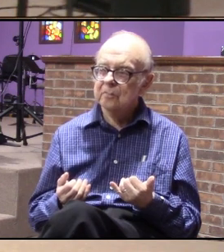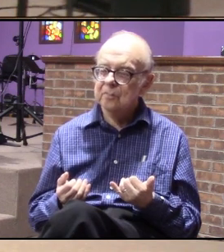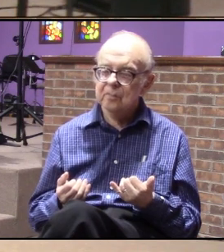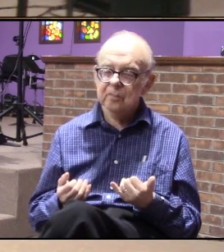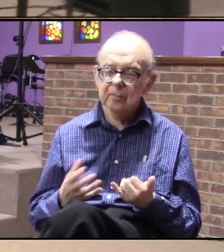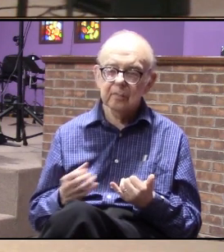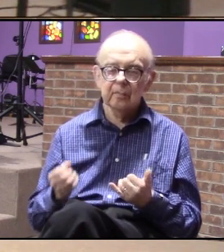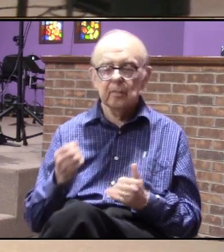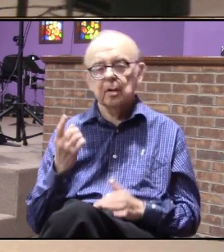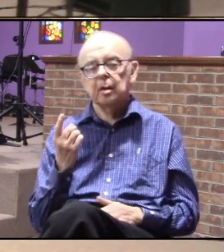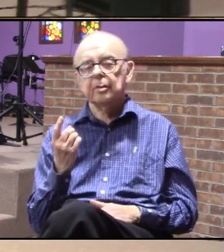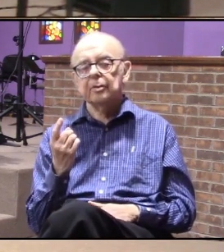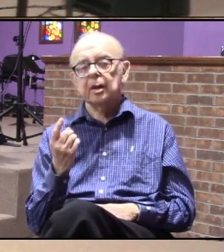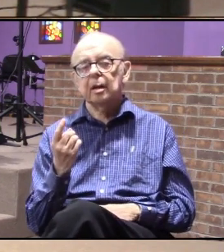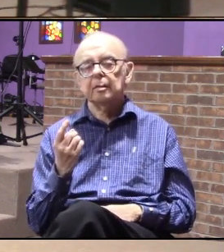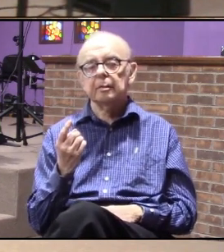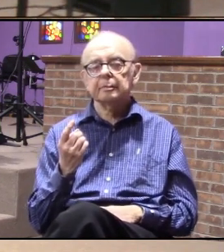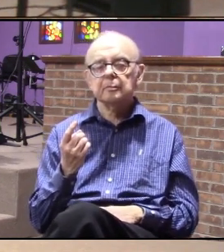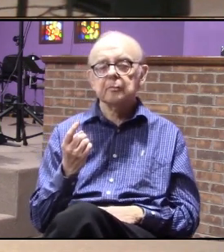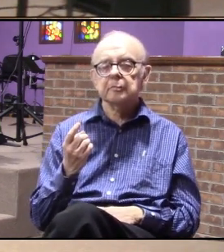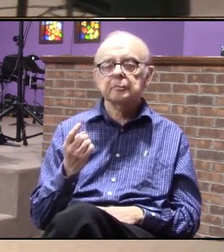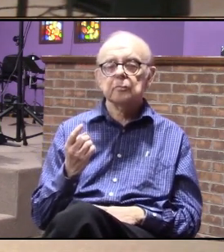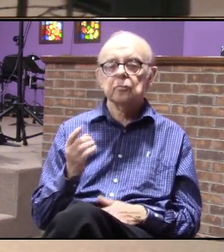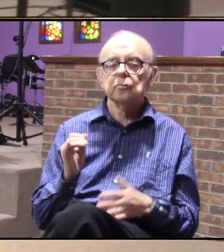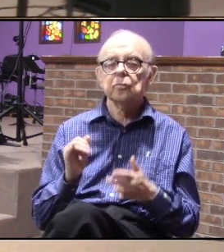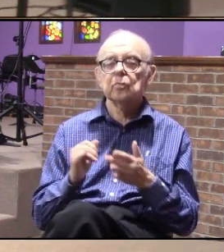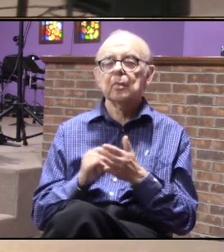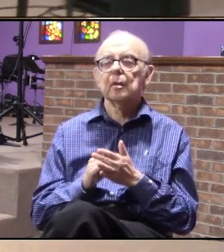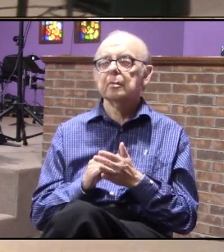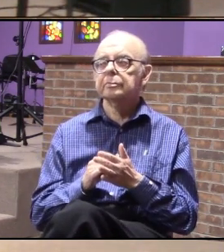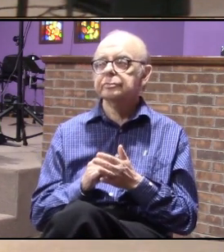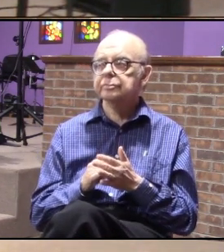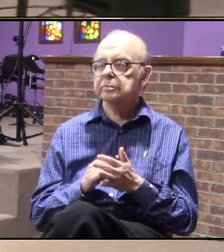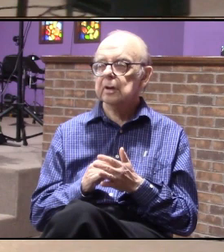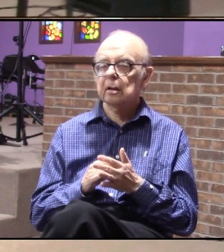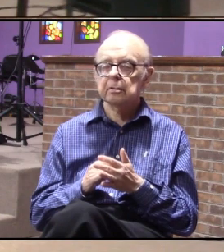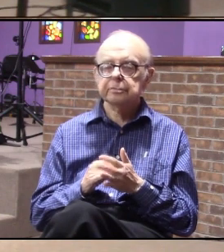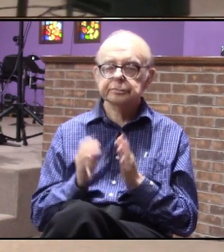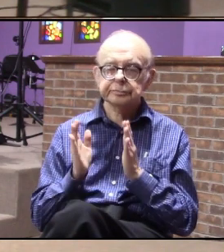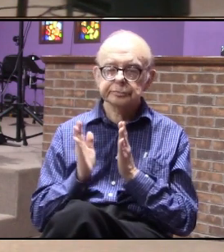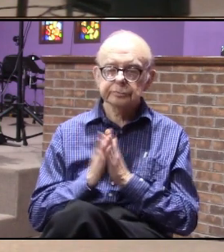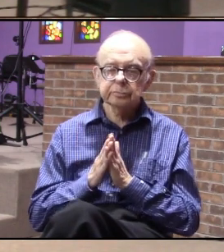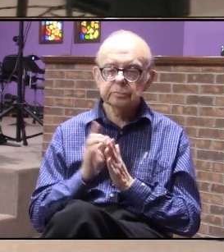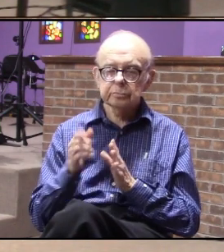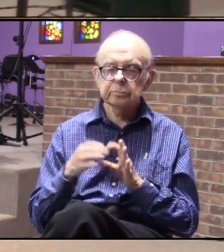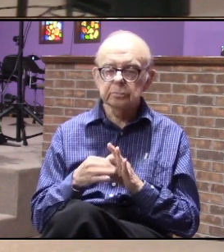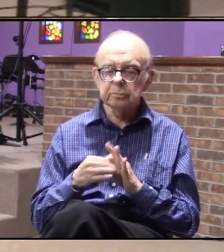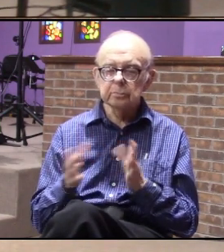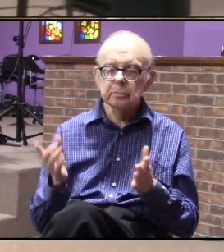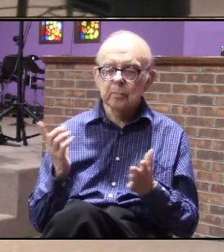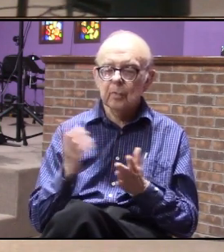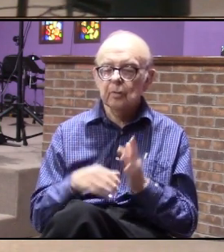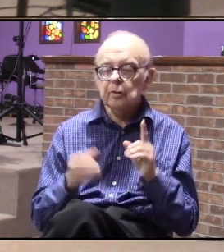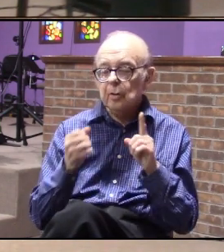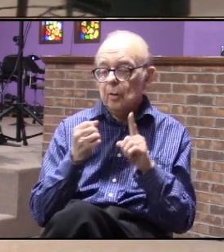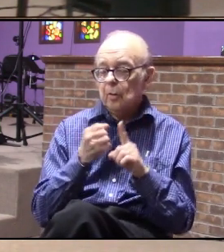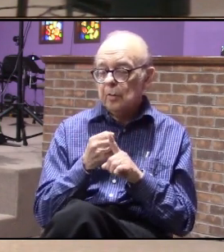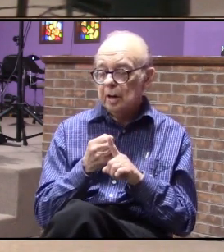And I understand that asking you to let go of what you're holding on